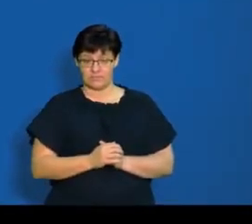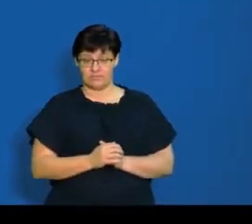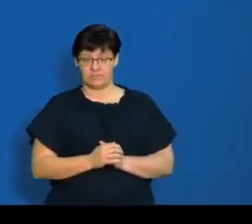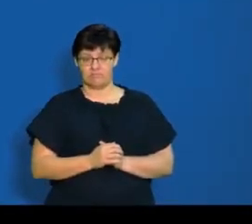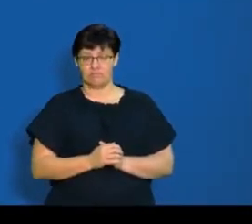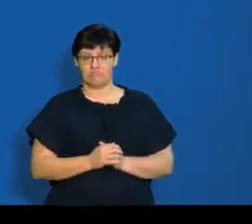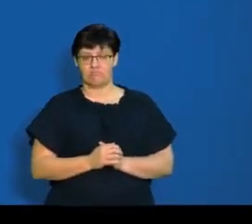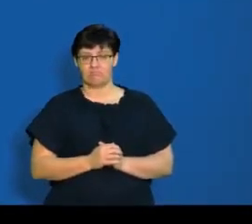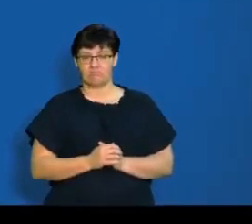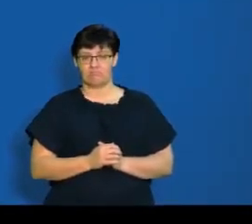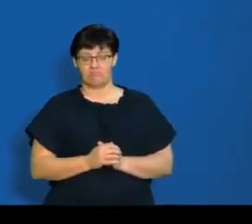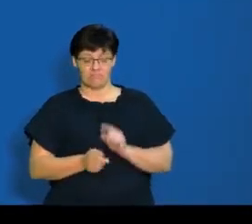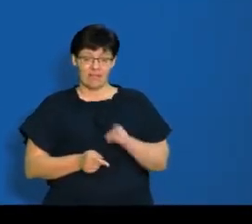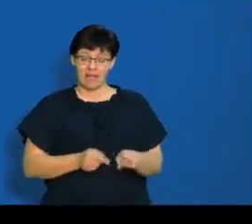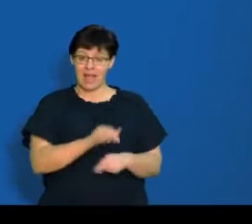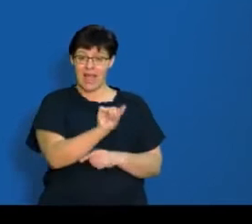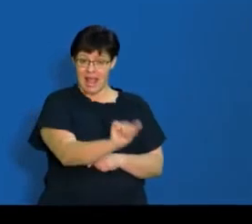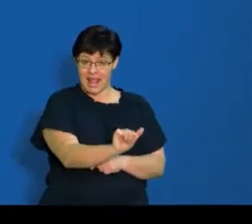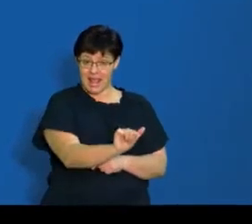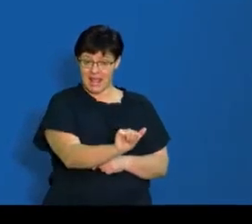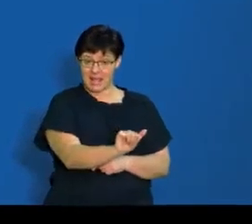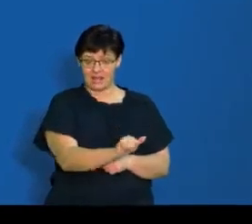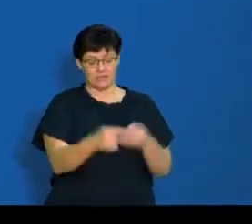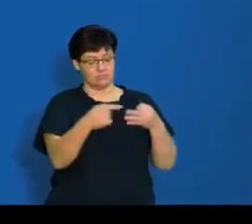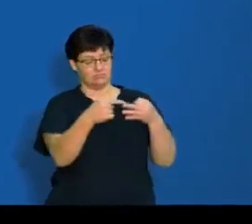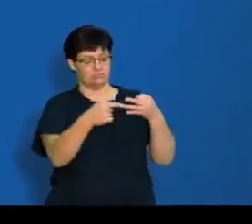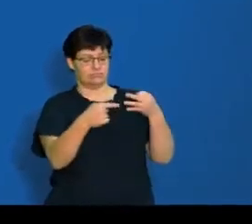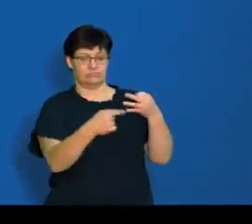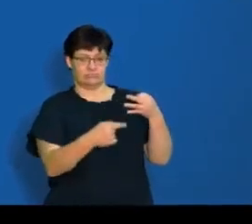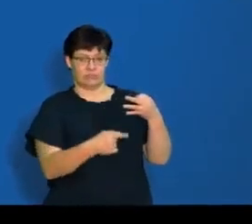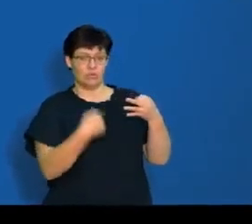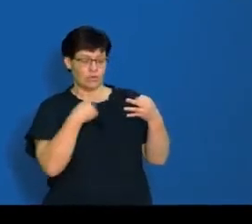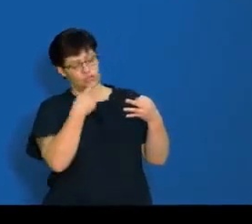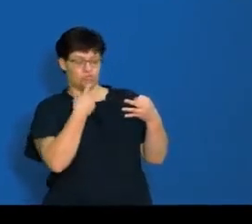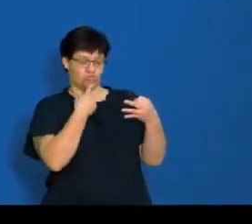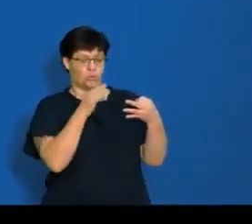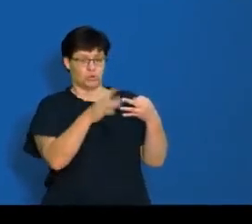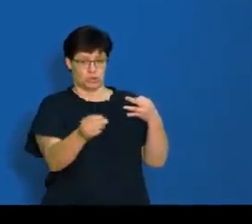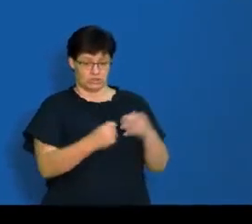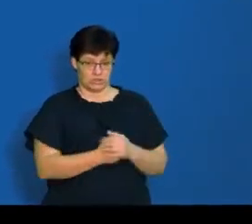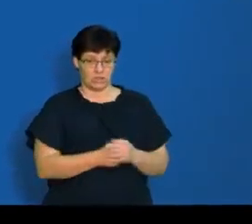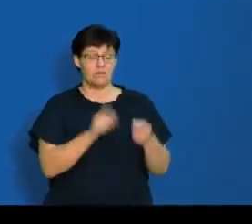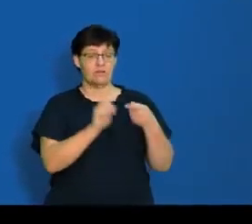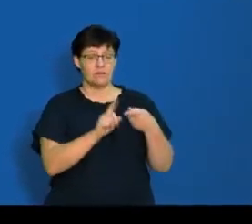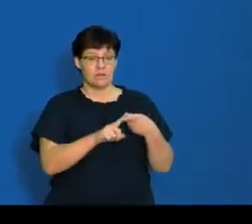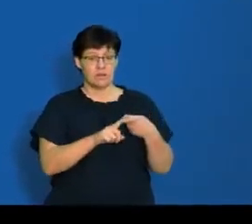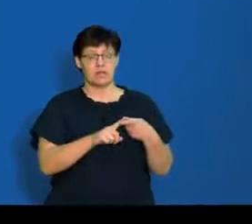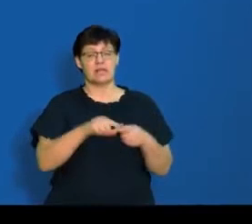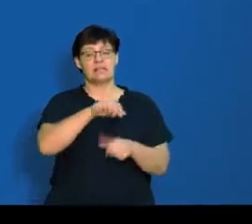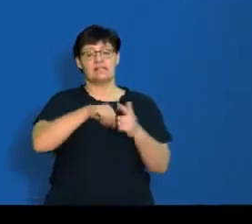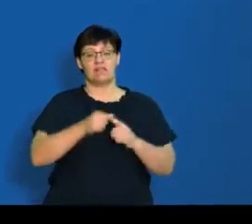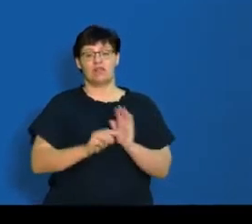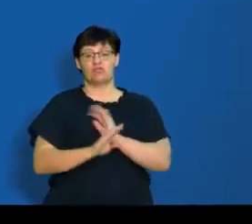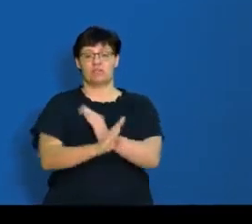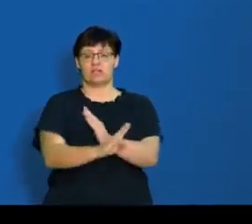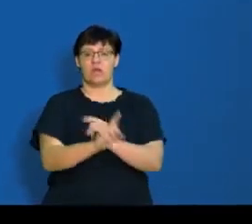So, if you look at section A, there are 3 questions that you have to choose from. The first one is civil resistance, 1970s